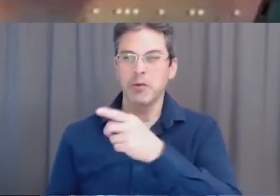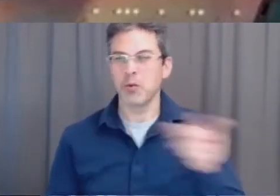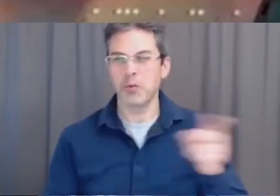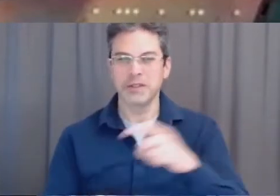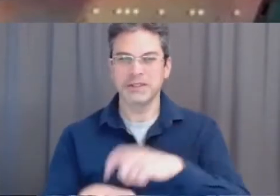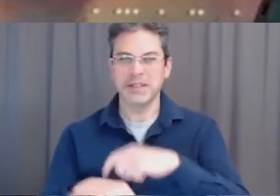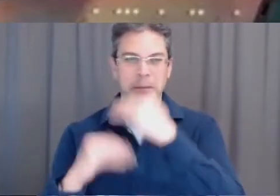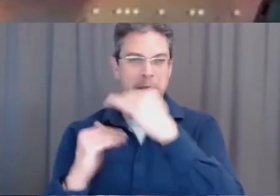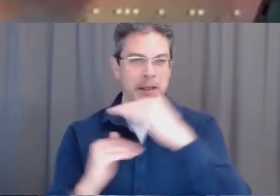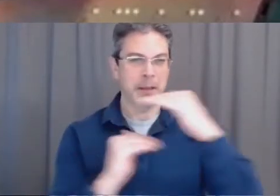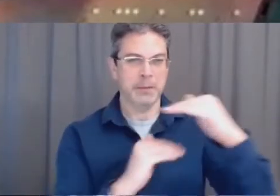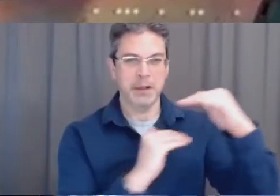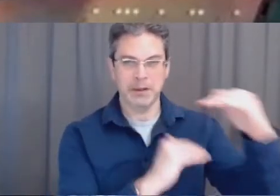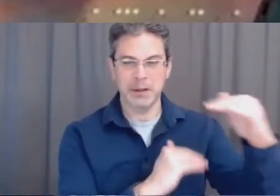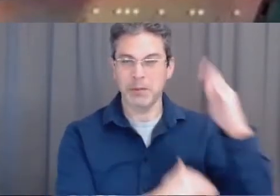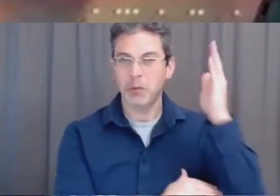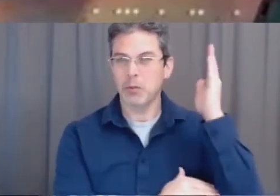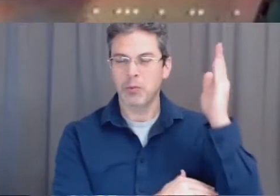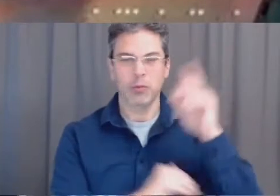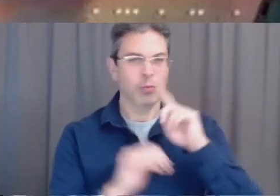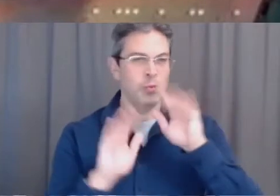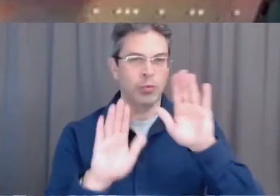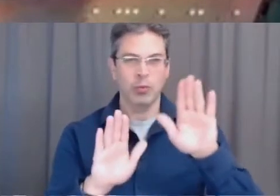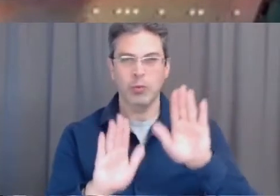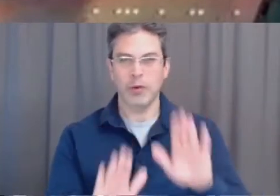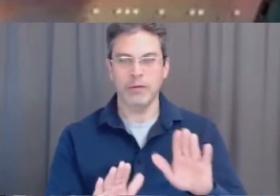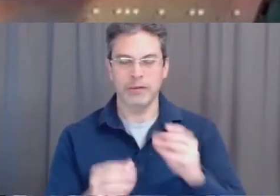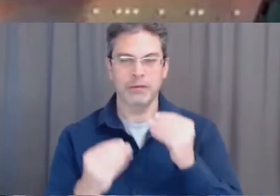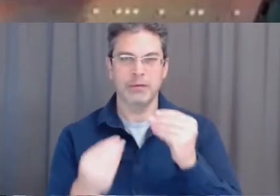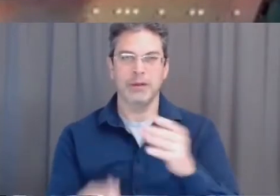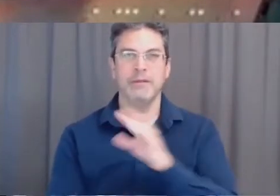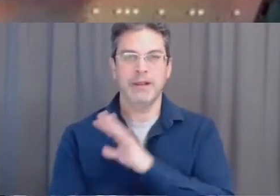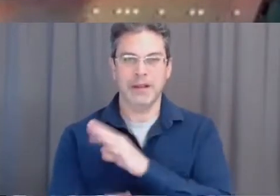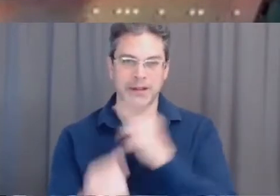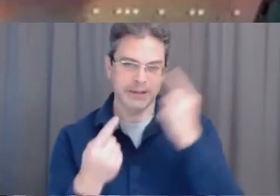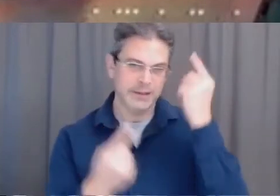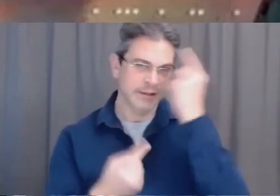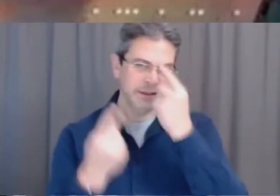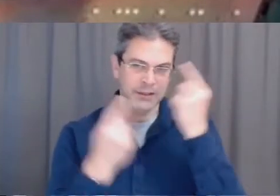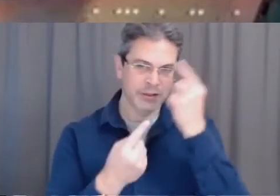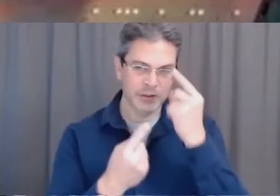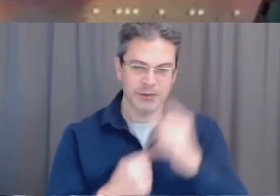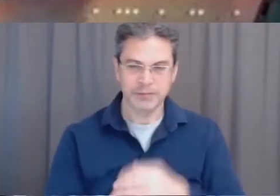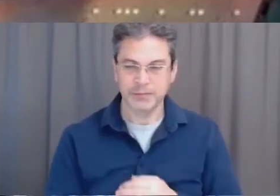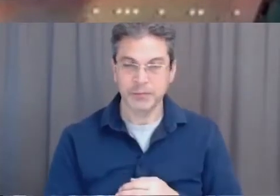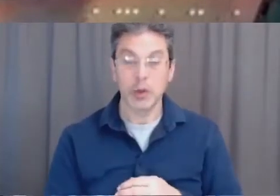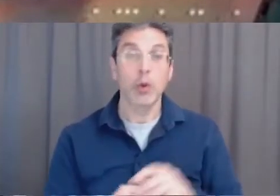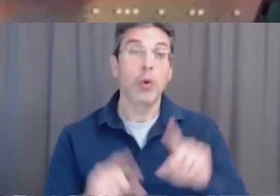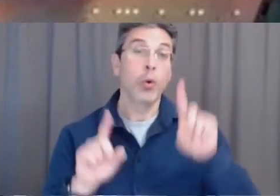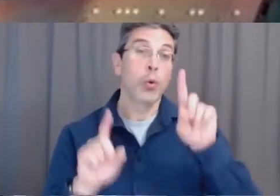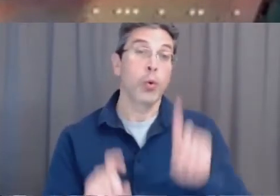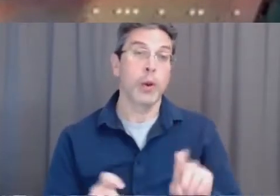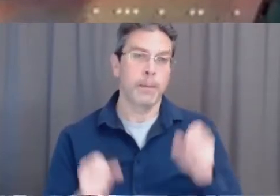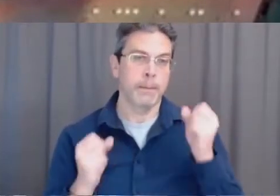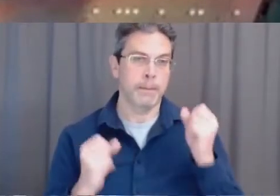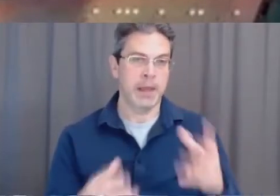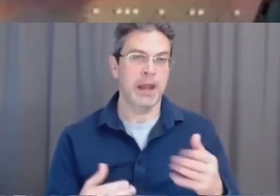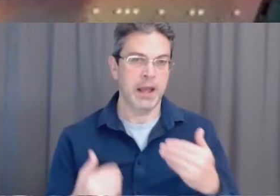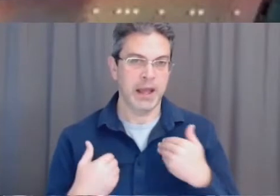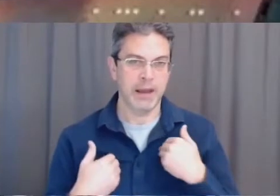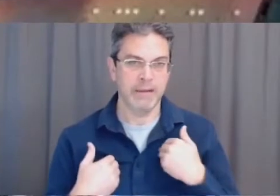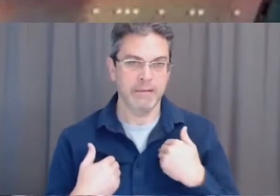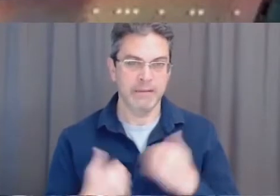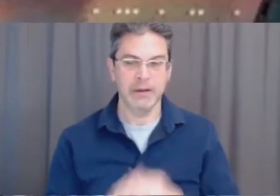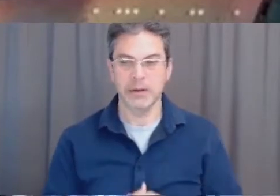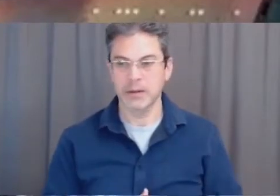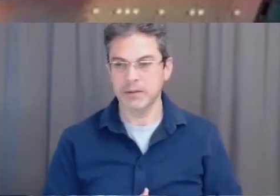really great presentations that provide a lot of food for thought. We've got a variety of questions from the audience.